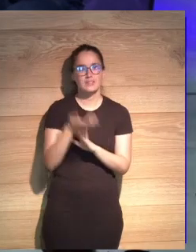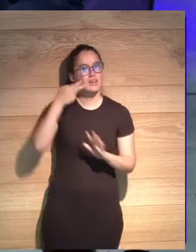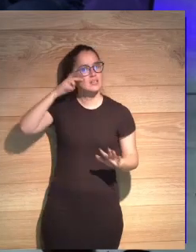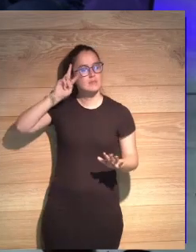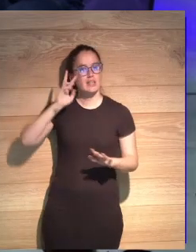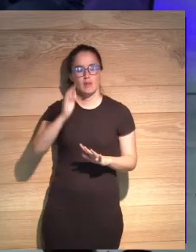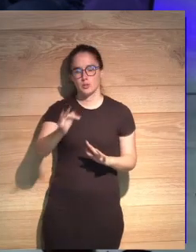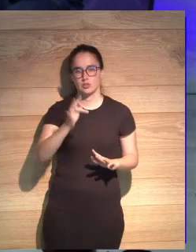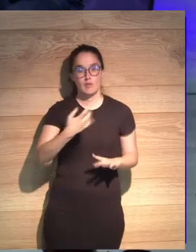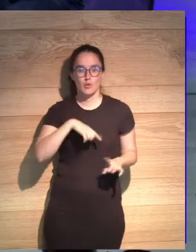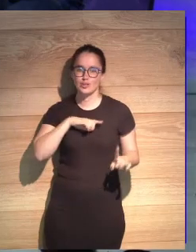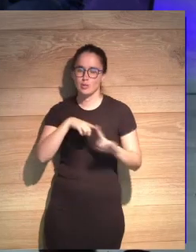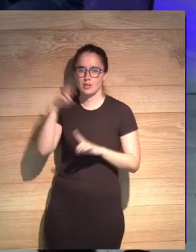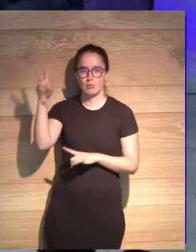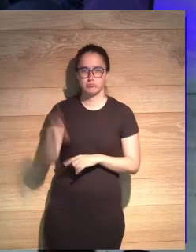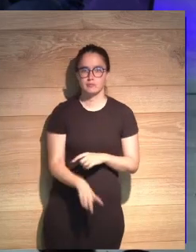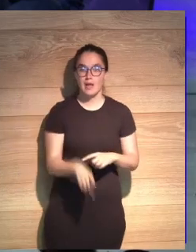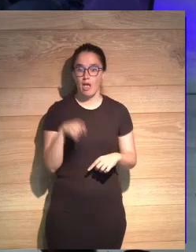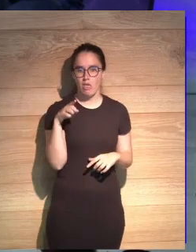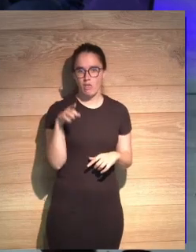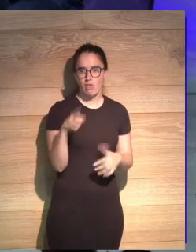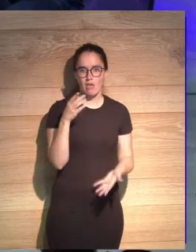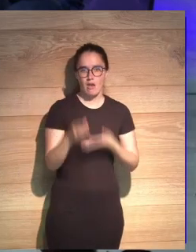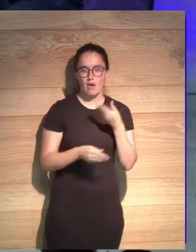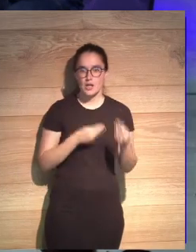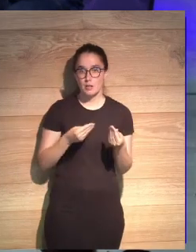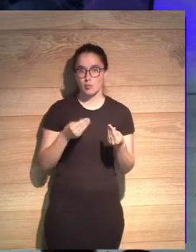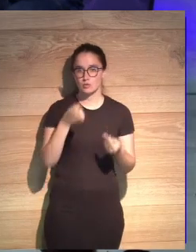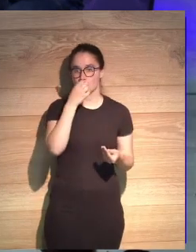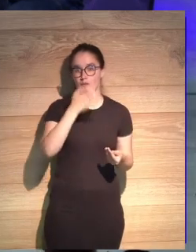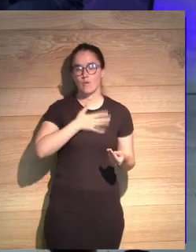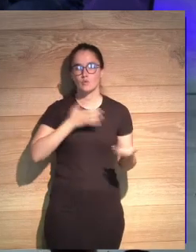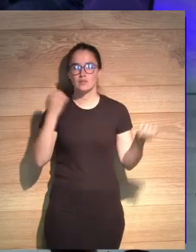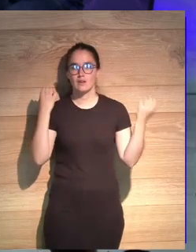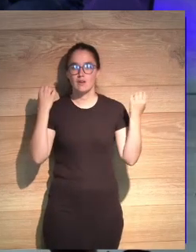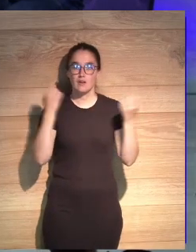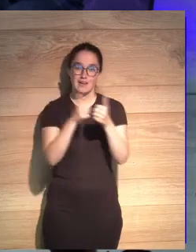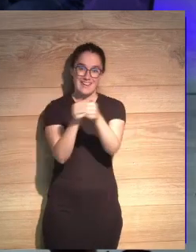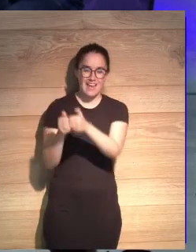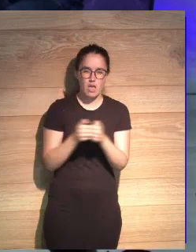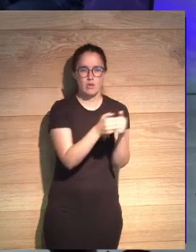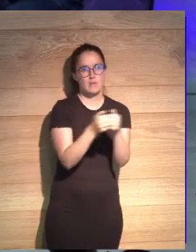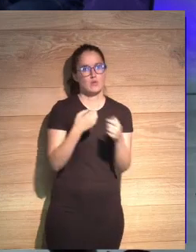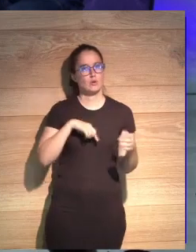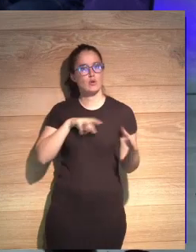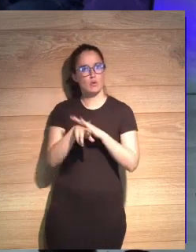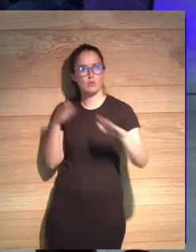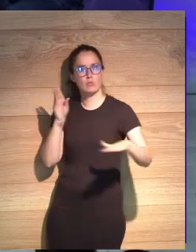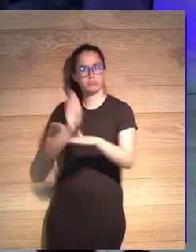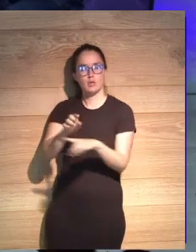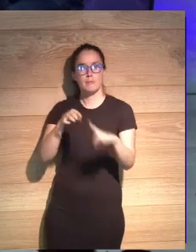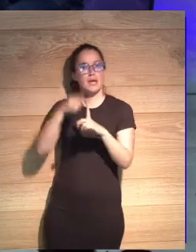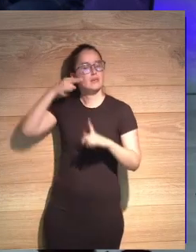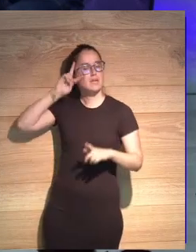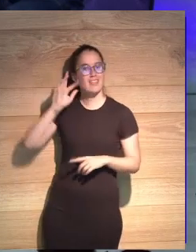this advice for gaming to be a positive experience, and this is what